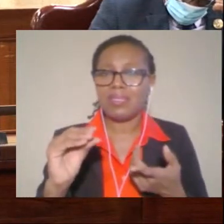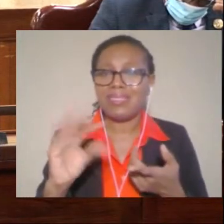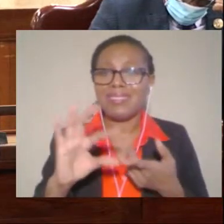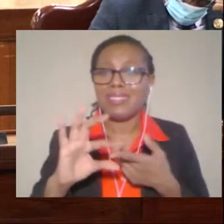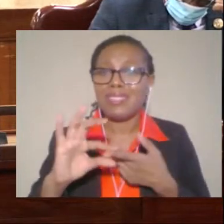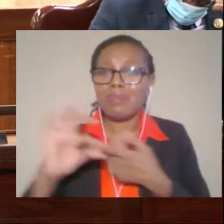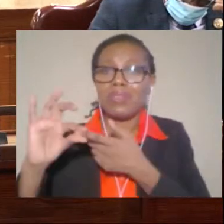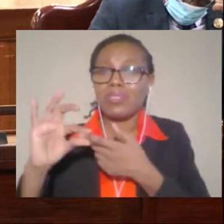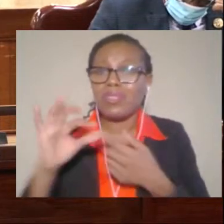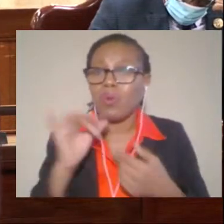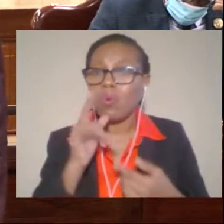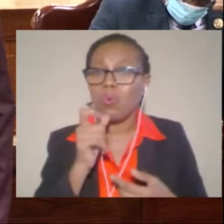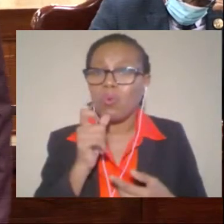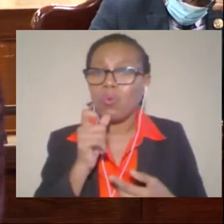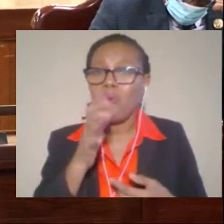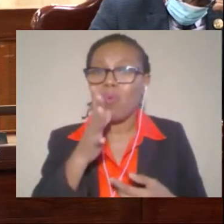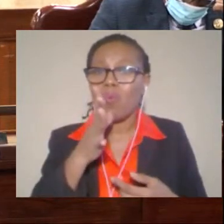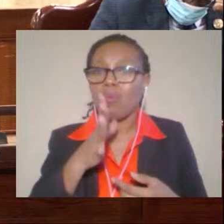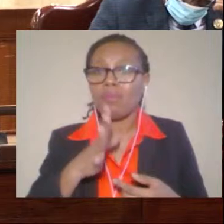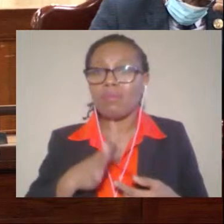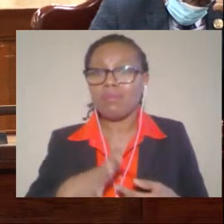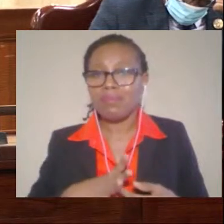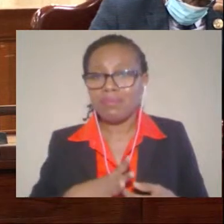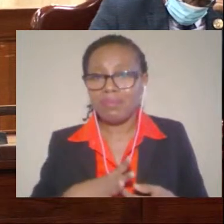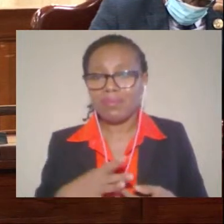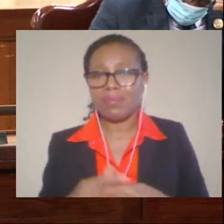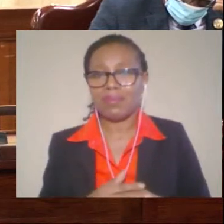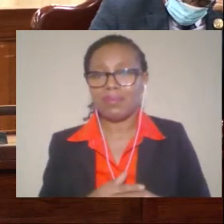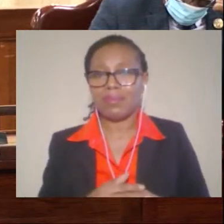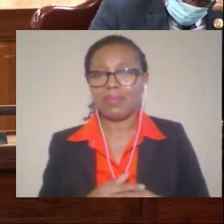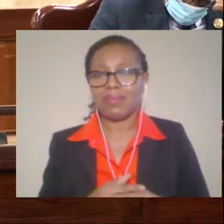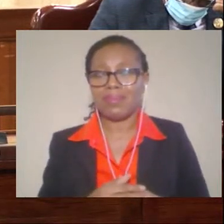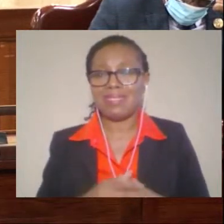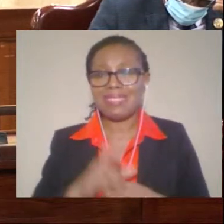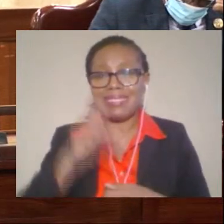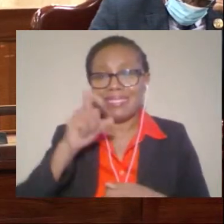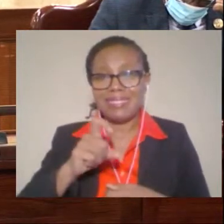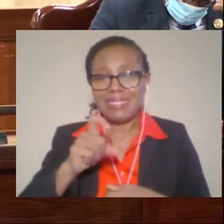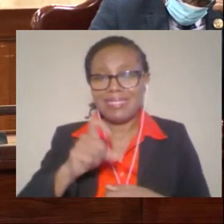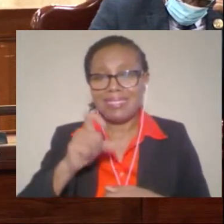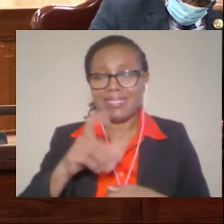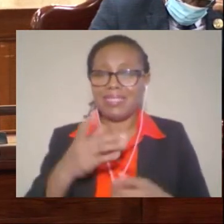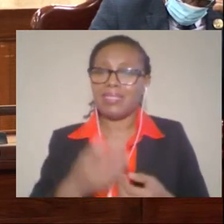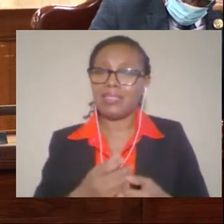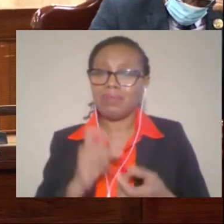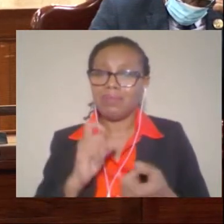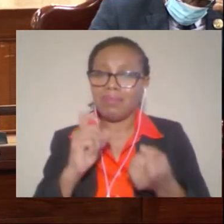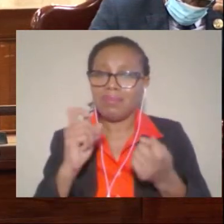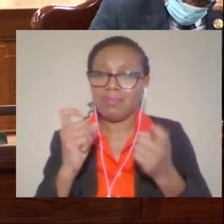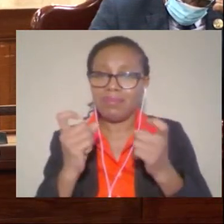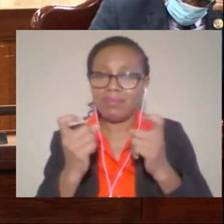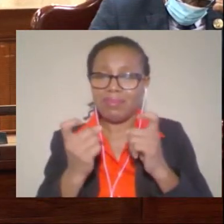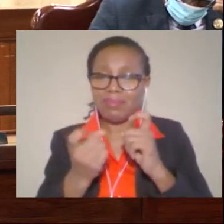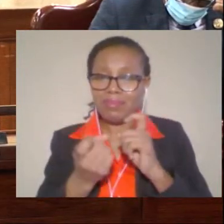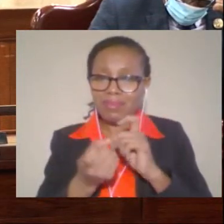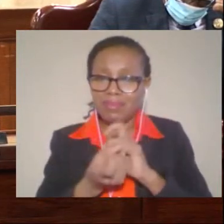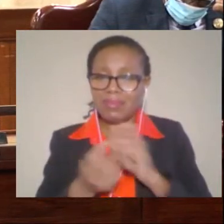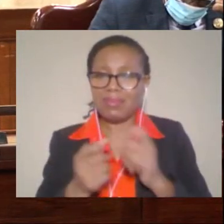meaningfully to change that, this business of underemployment.